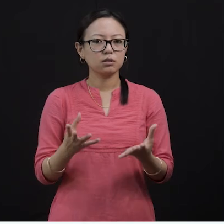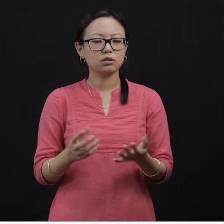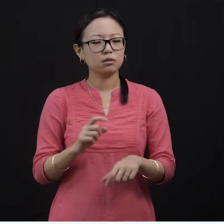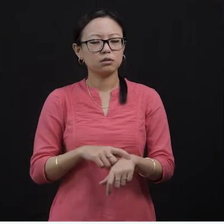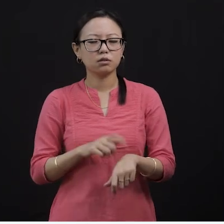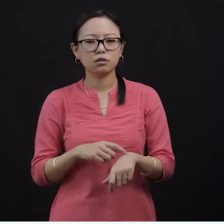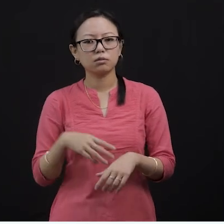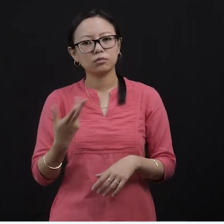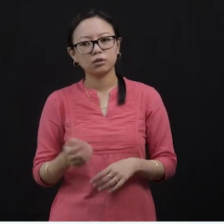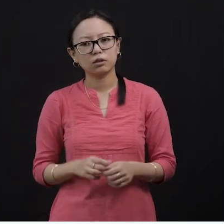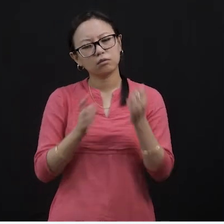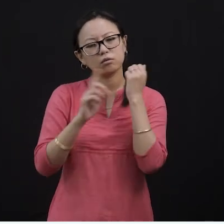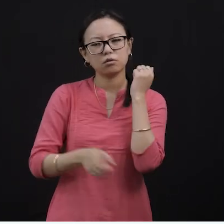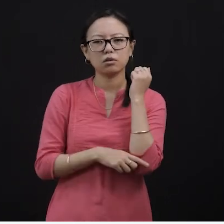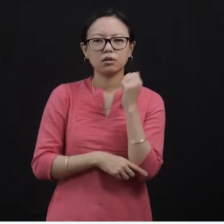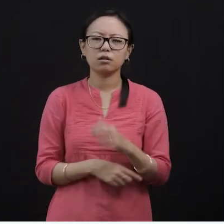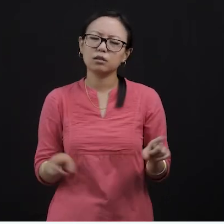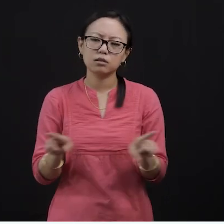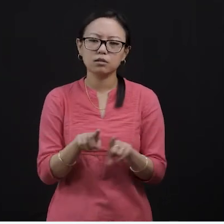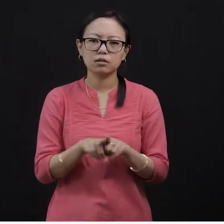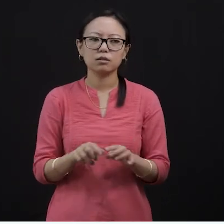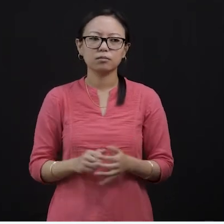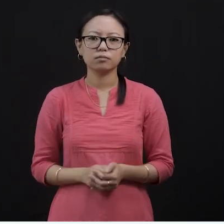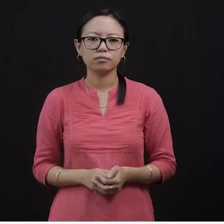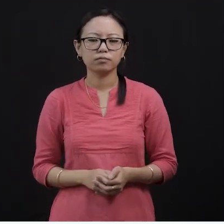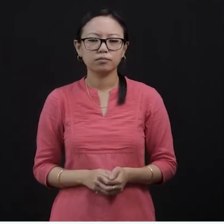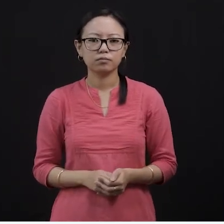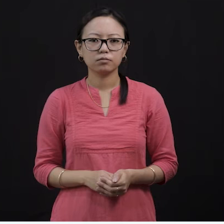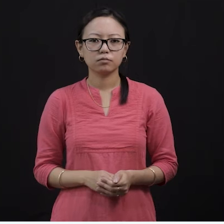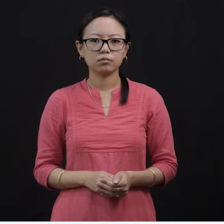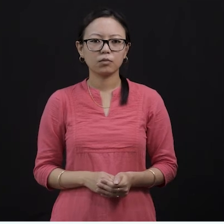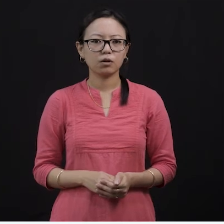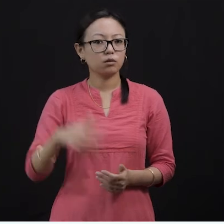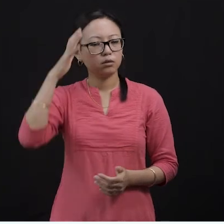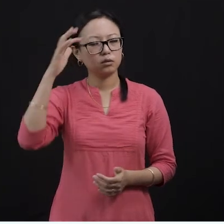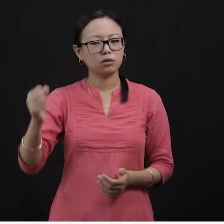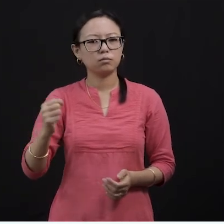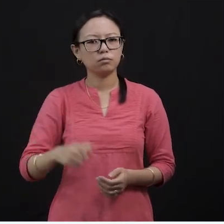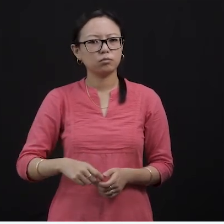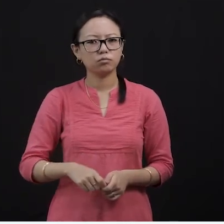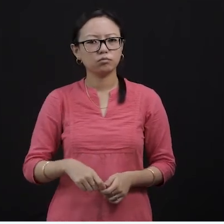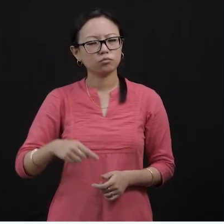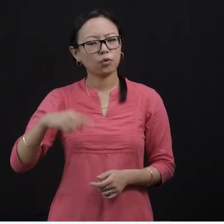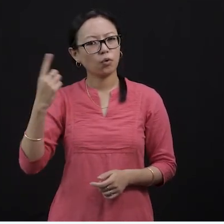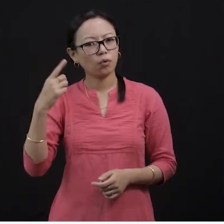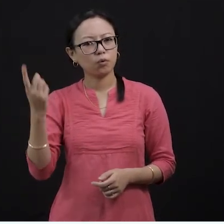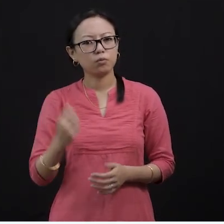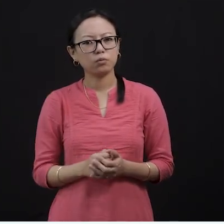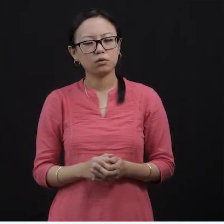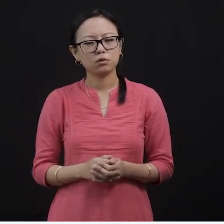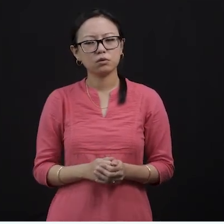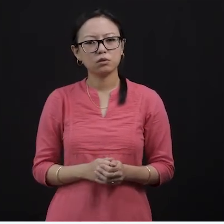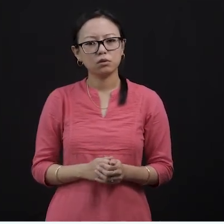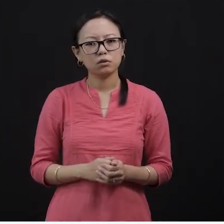freely suspended bar magnet always comes to rest in the same direction. Clear? Now, if